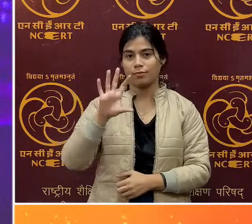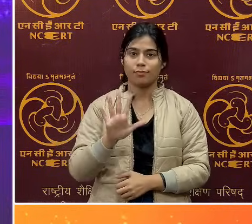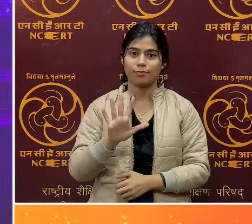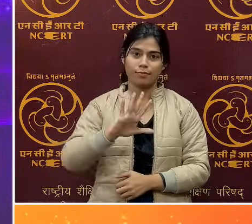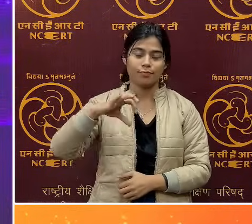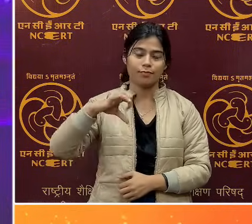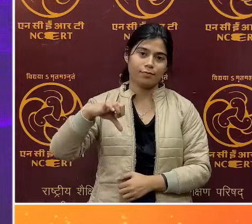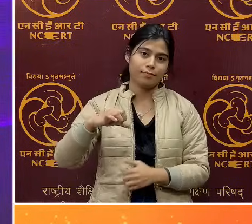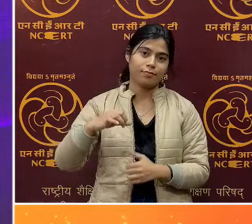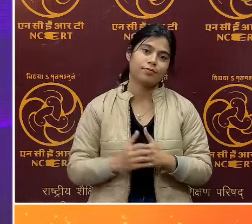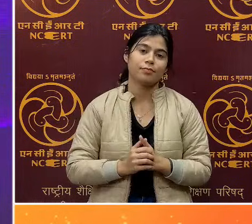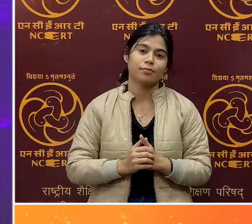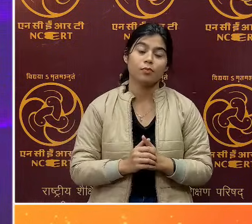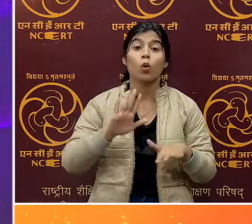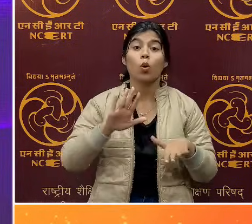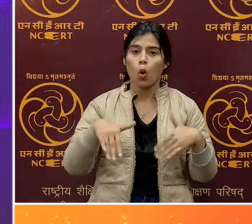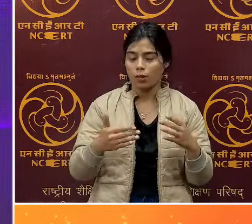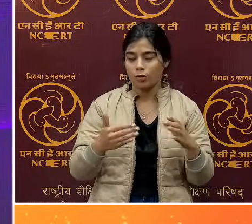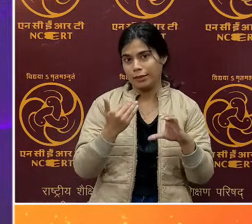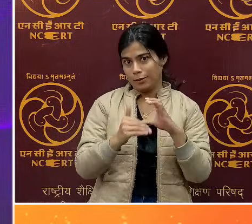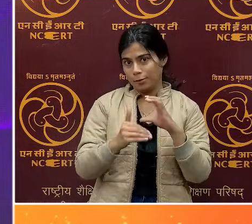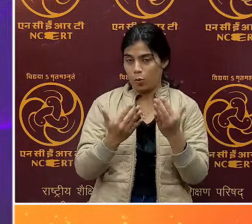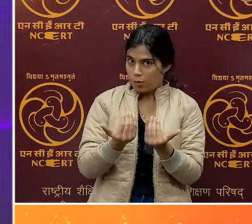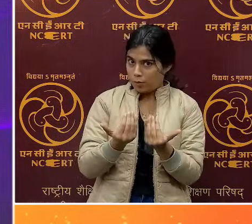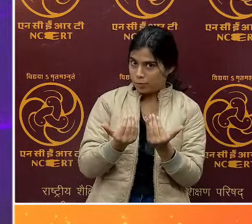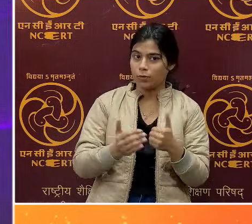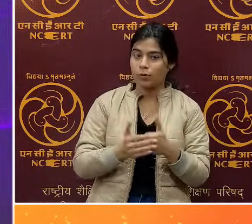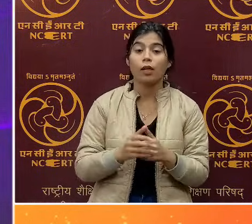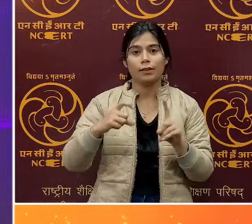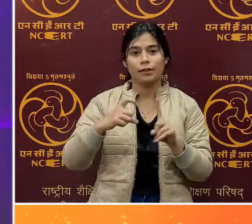8800440559. And we have also our email ID, which is